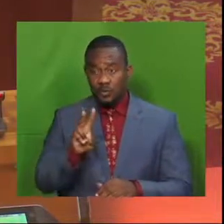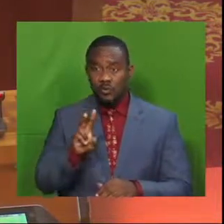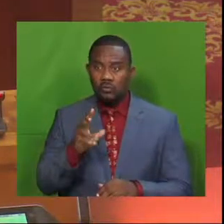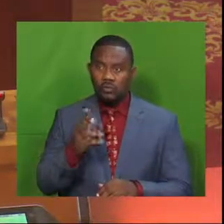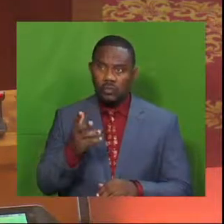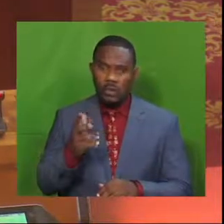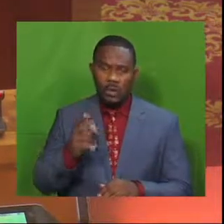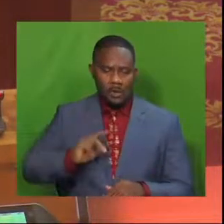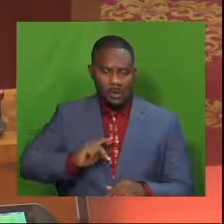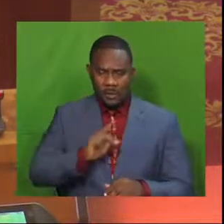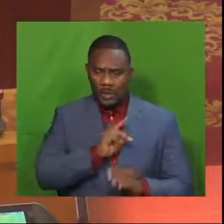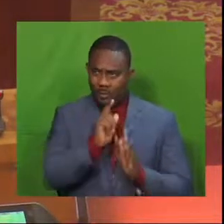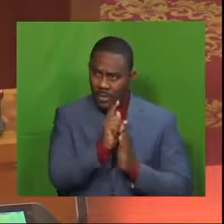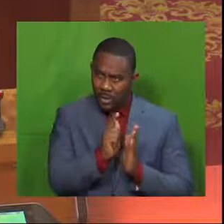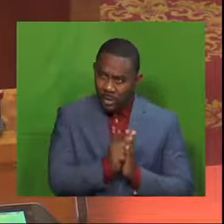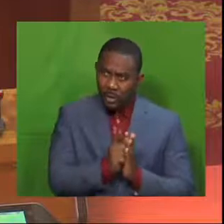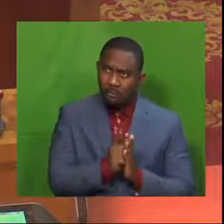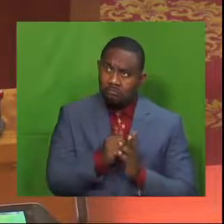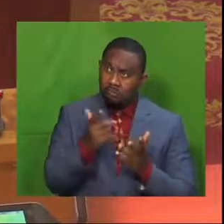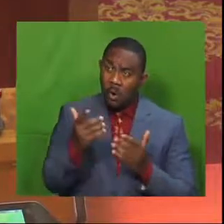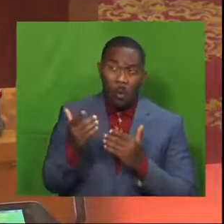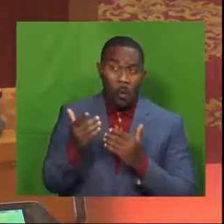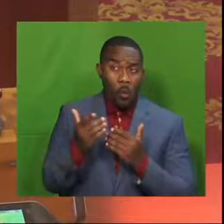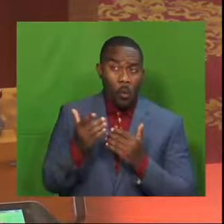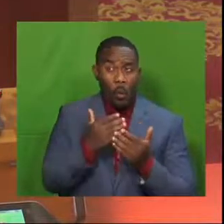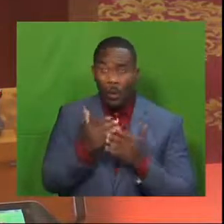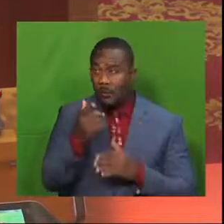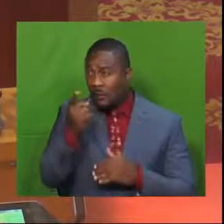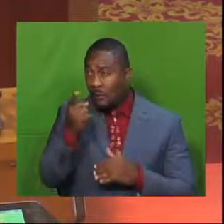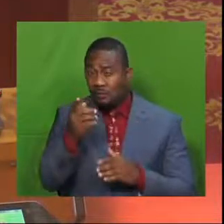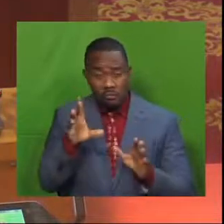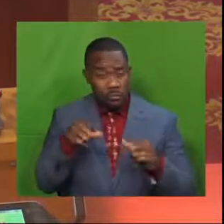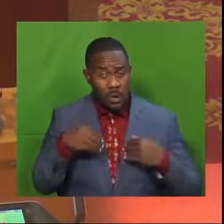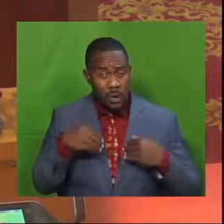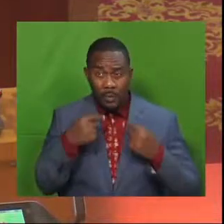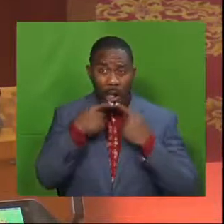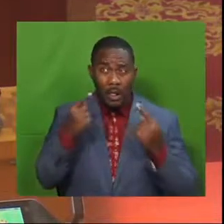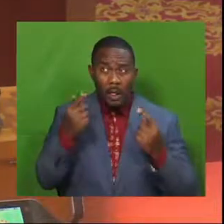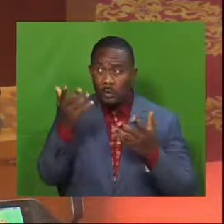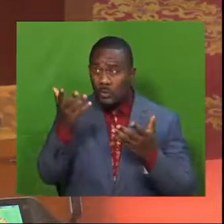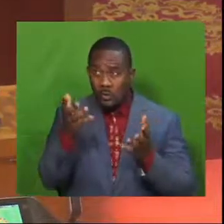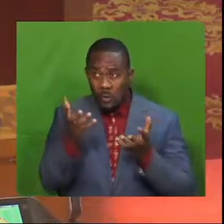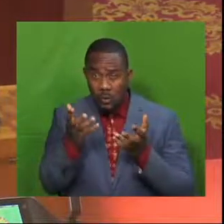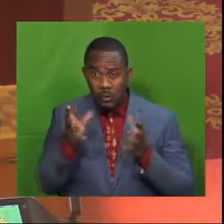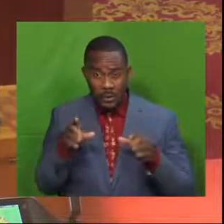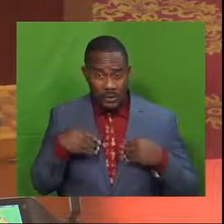rules. And Mr. Speaker may also